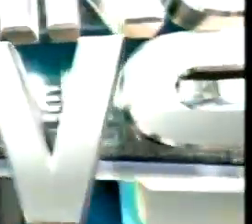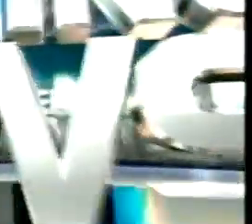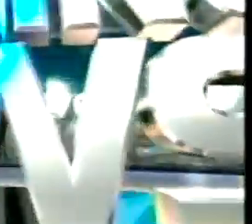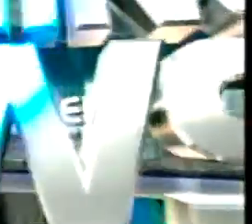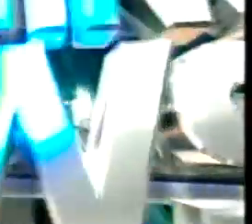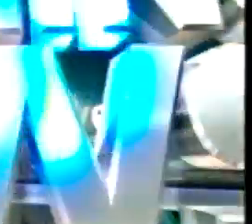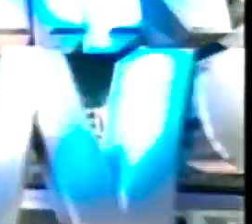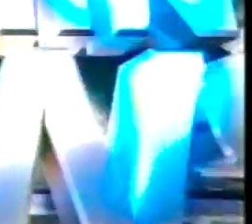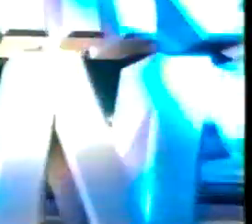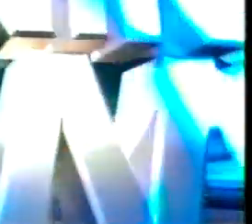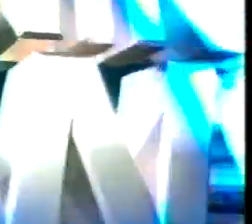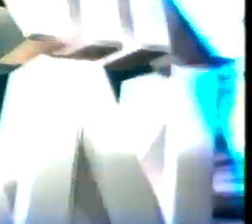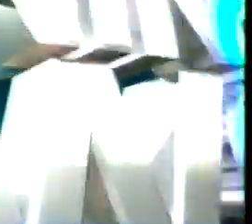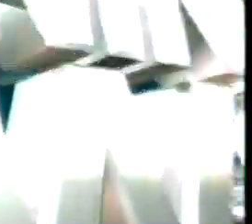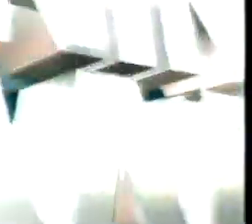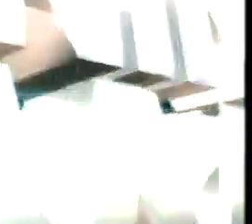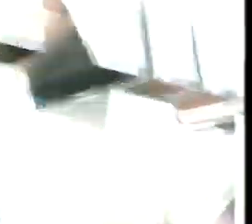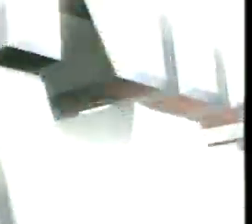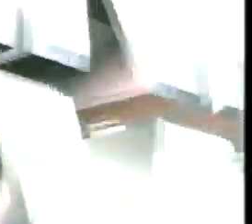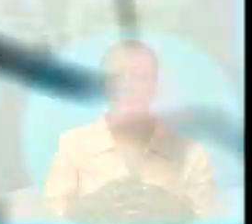News.